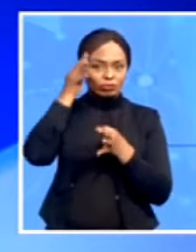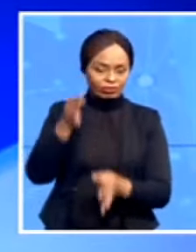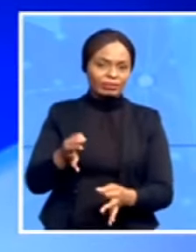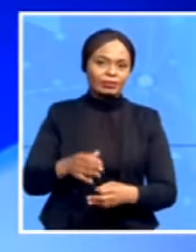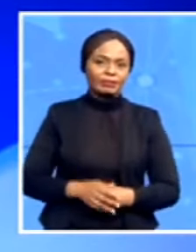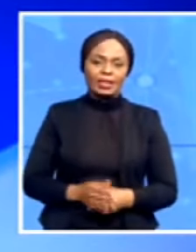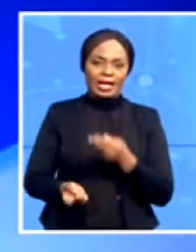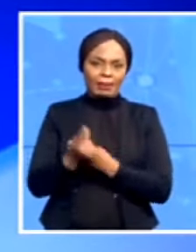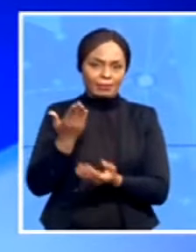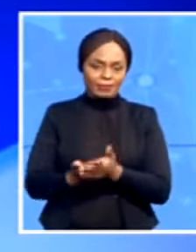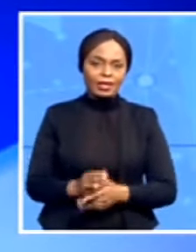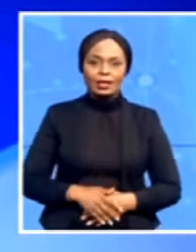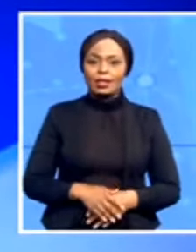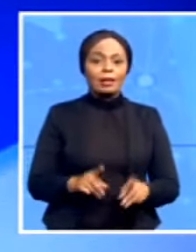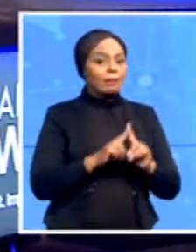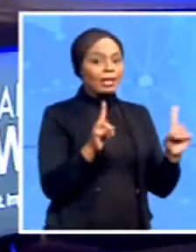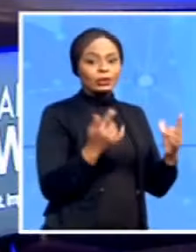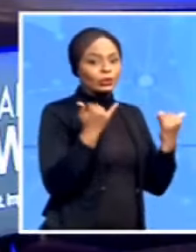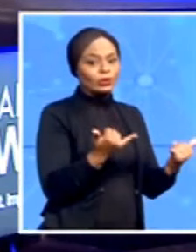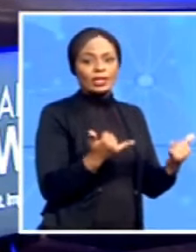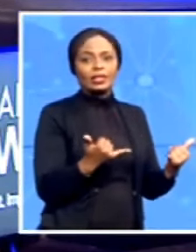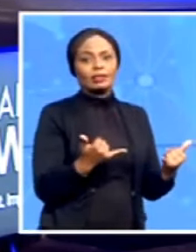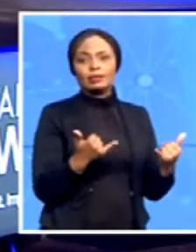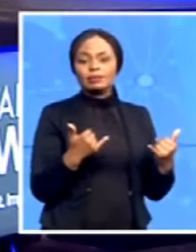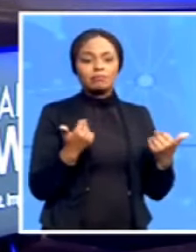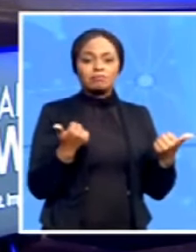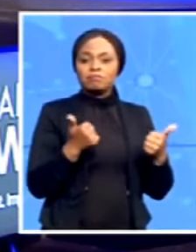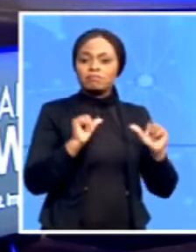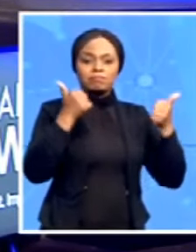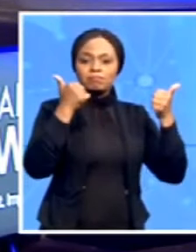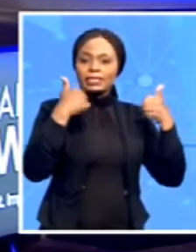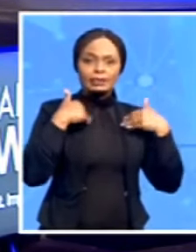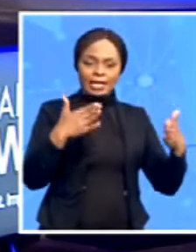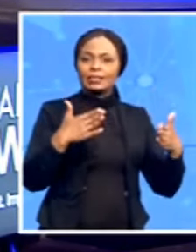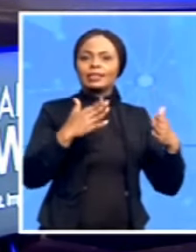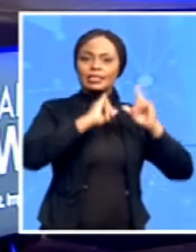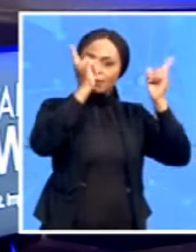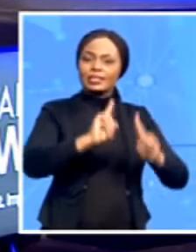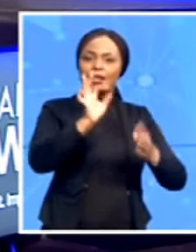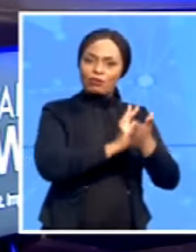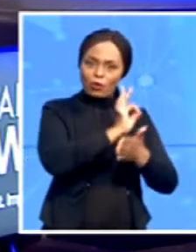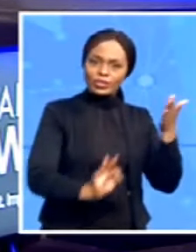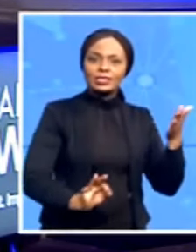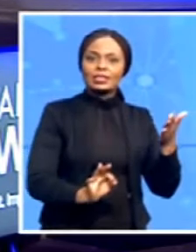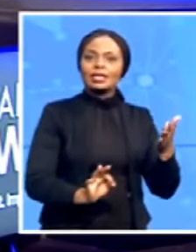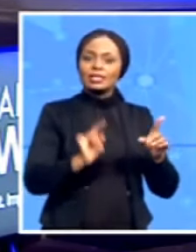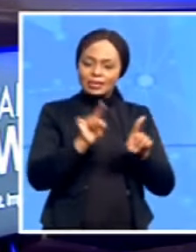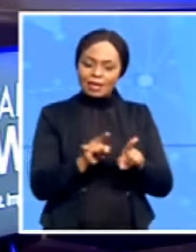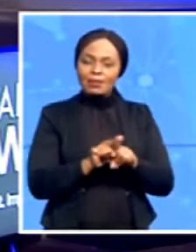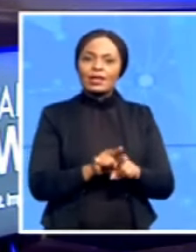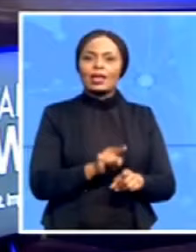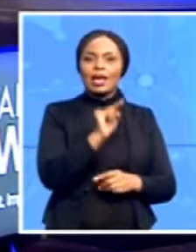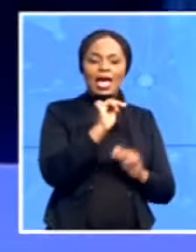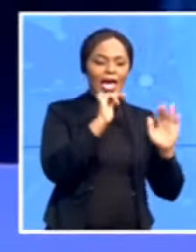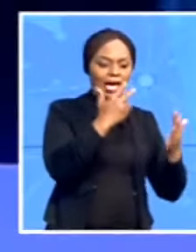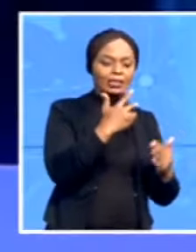off special voting. November 1st is the day, opens 7 a.m., closes 9 p.m. I'm not sure if the